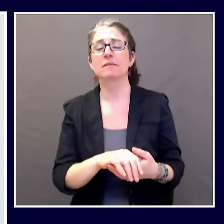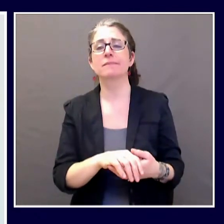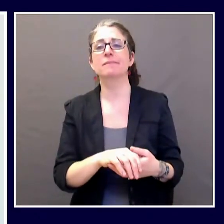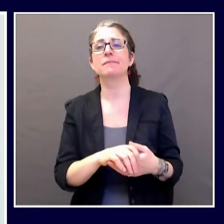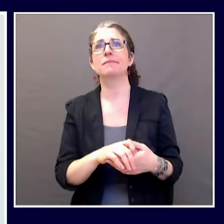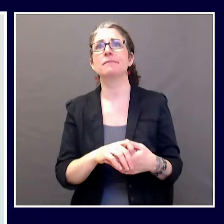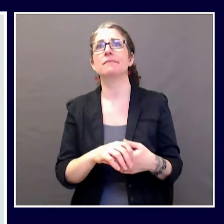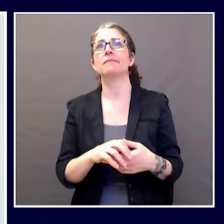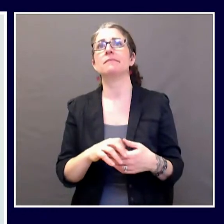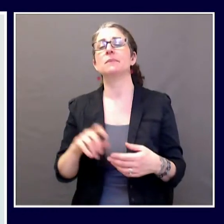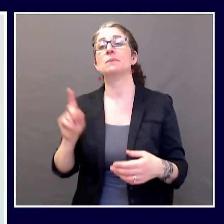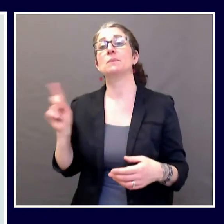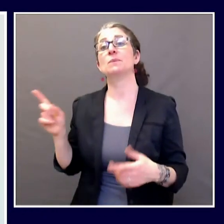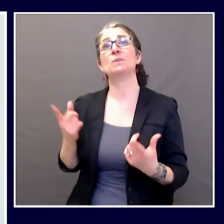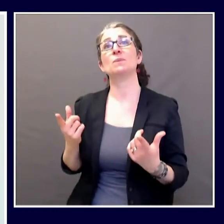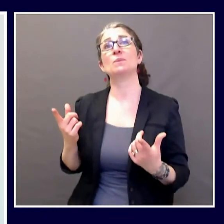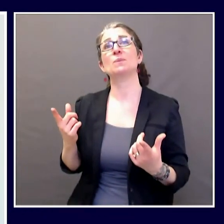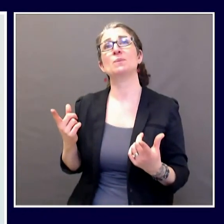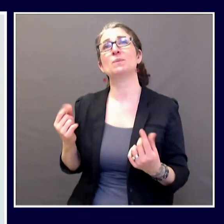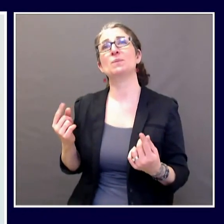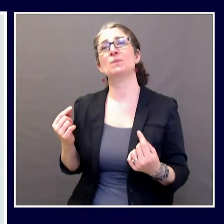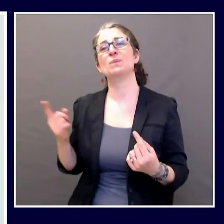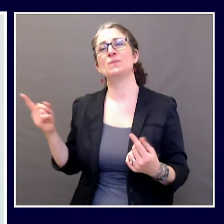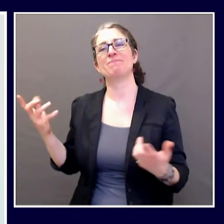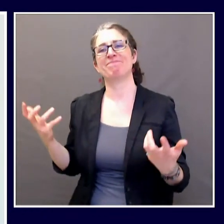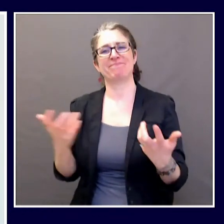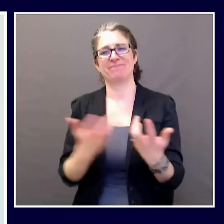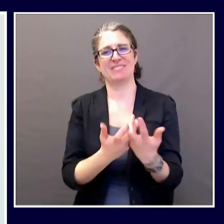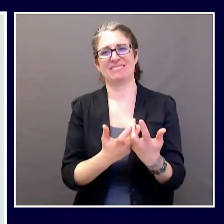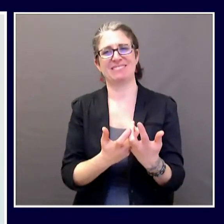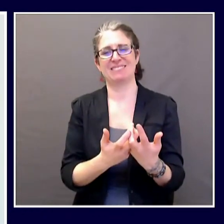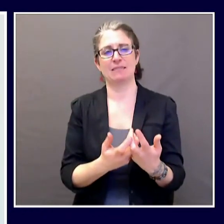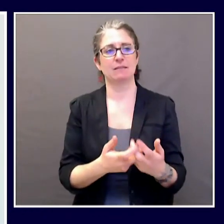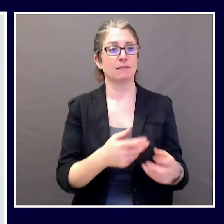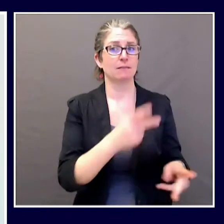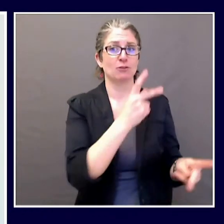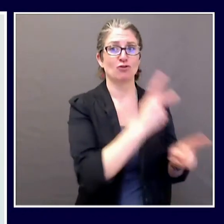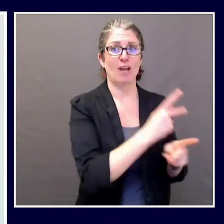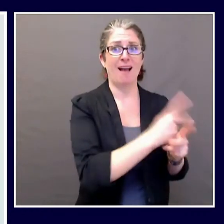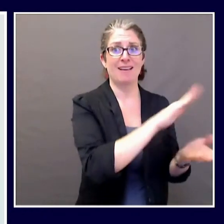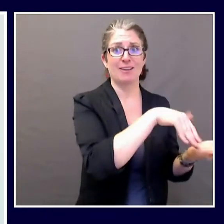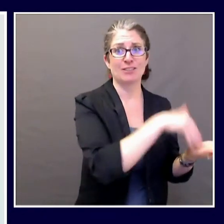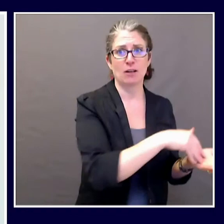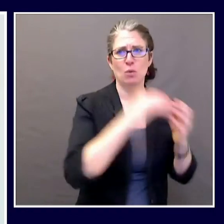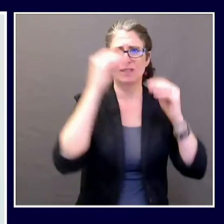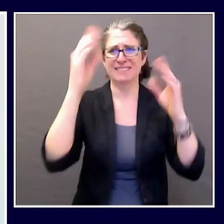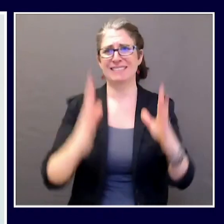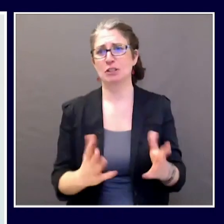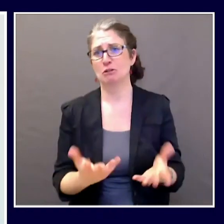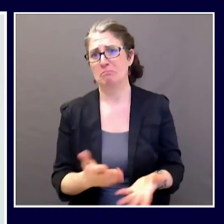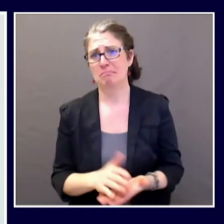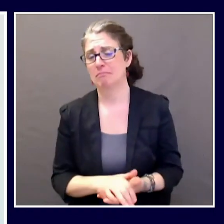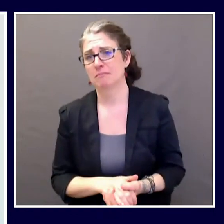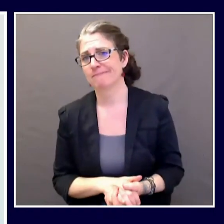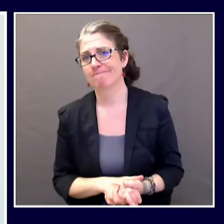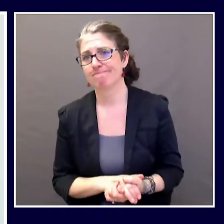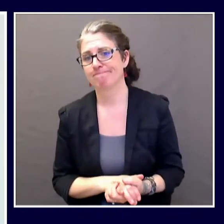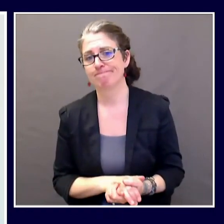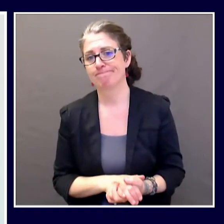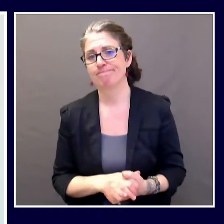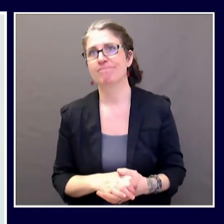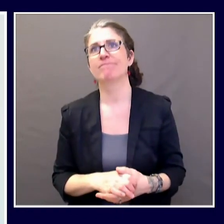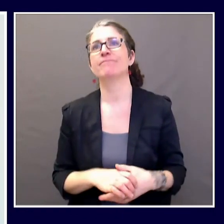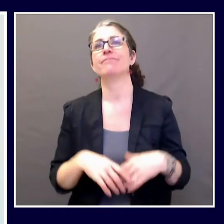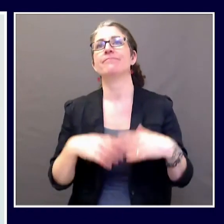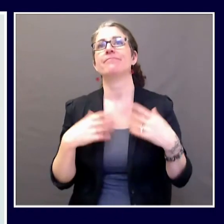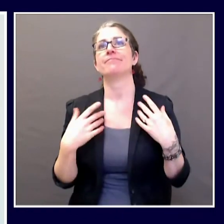Maine based on age because of the risk associated with being older with COVID-19. President Biden did direct